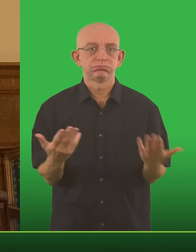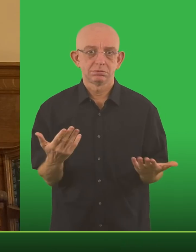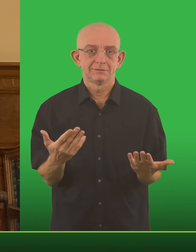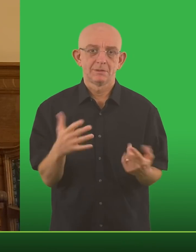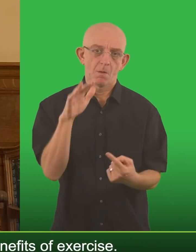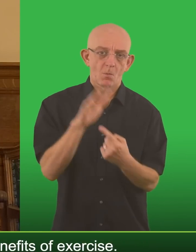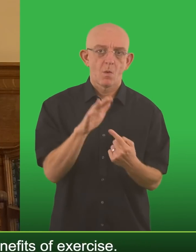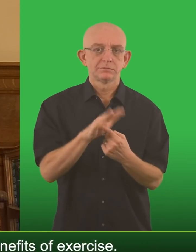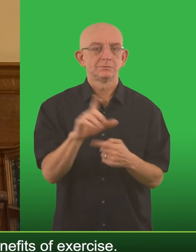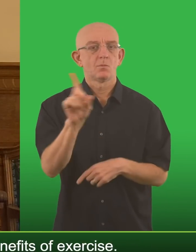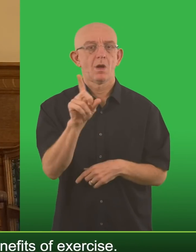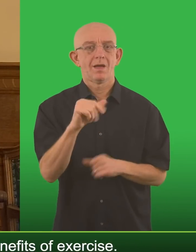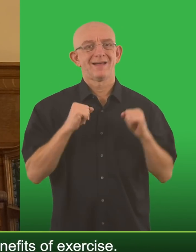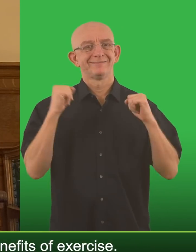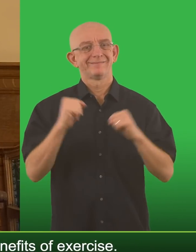health.